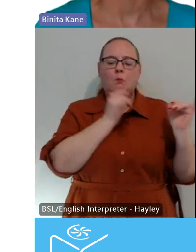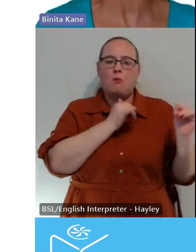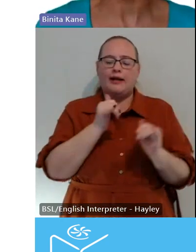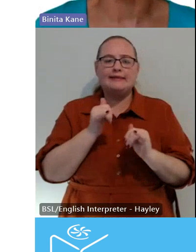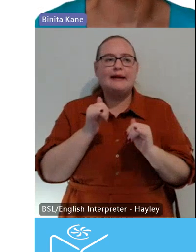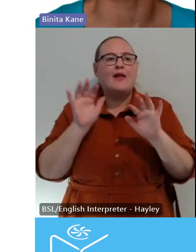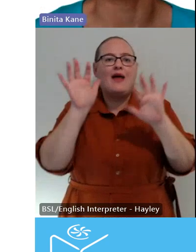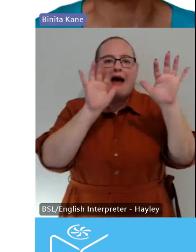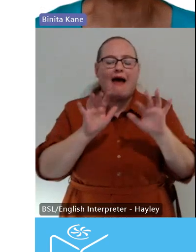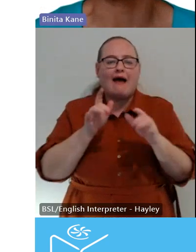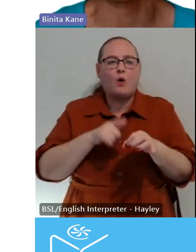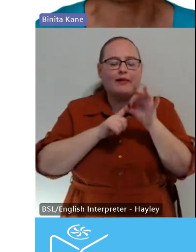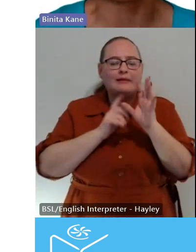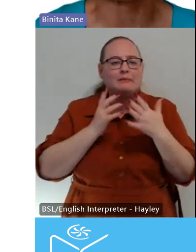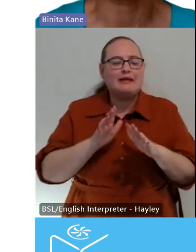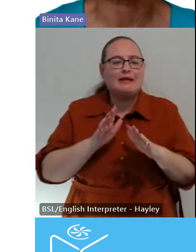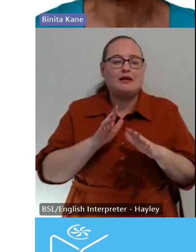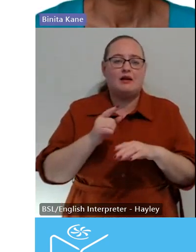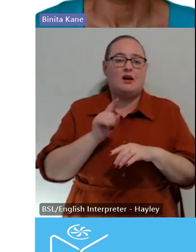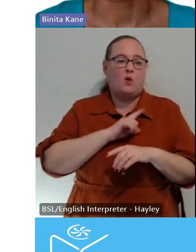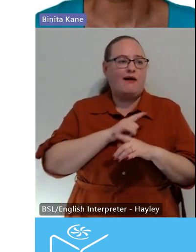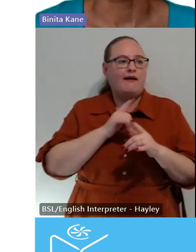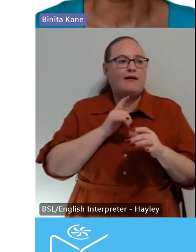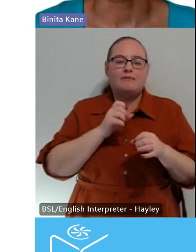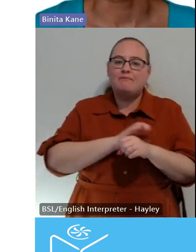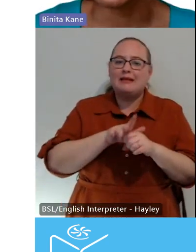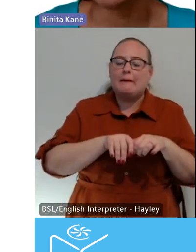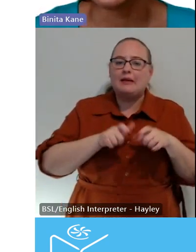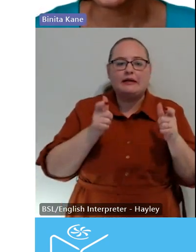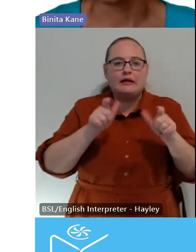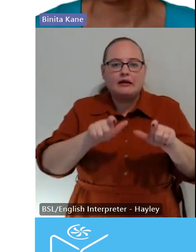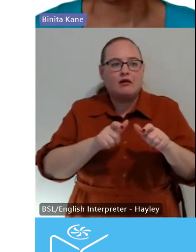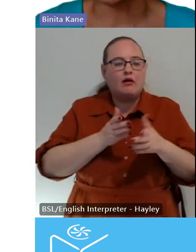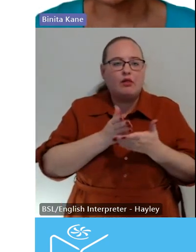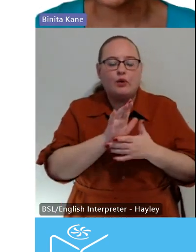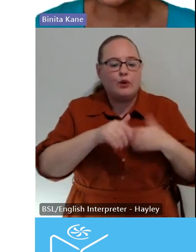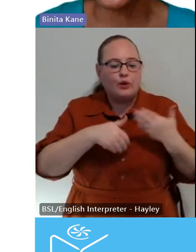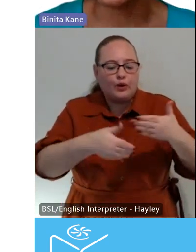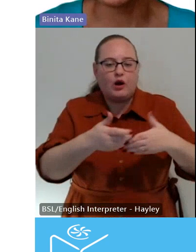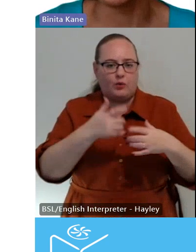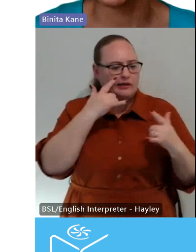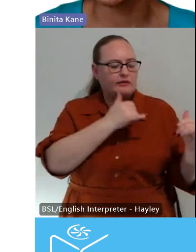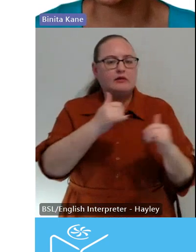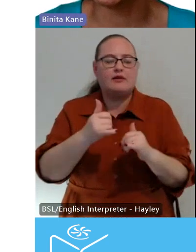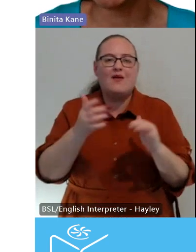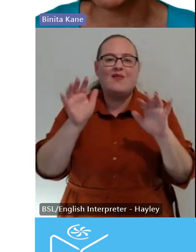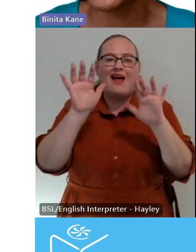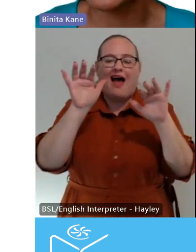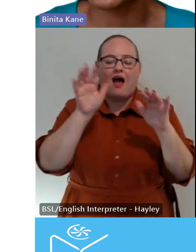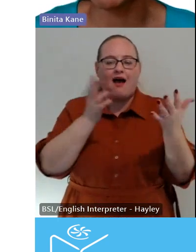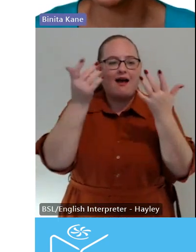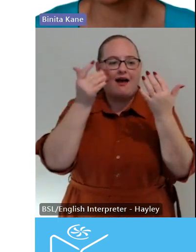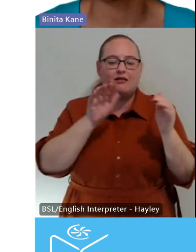the level of monitoring that was happening in the pandemic. And you can see some data here from 2021 that showed that when the schools went